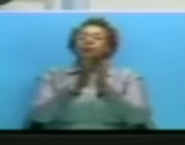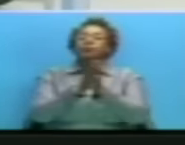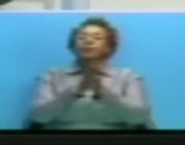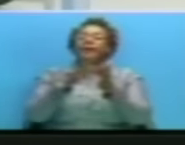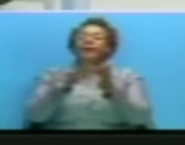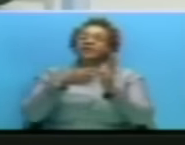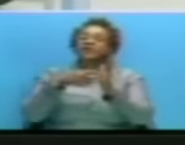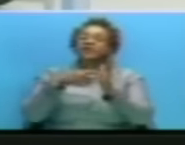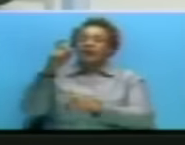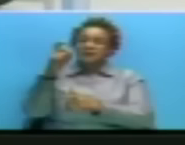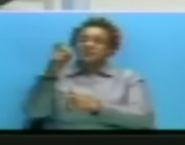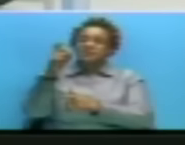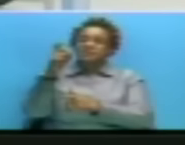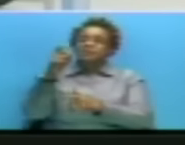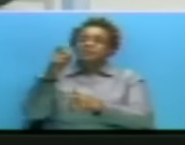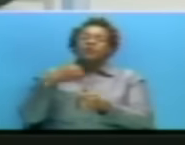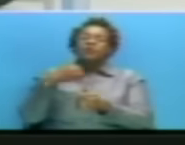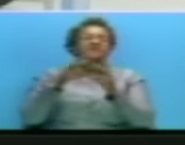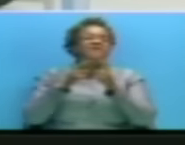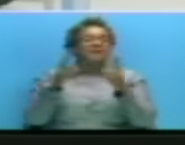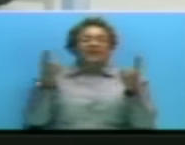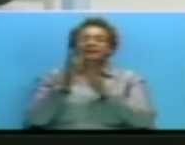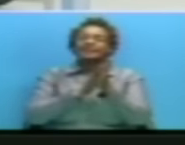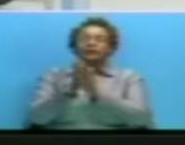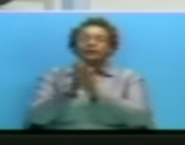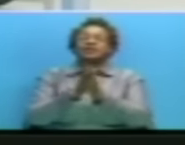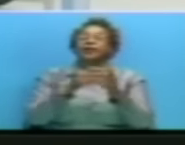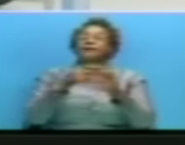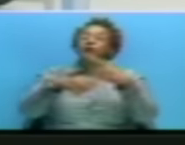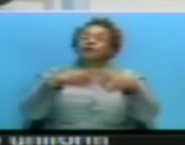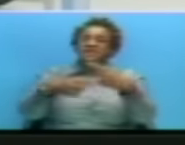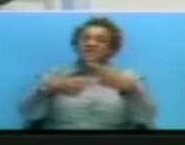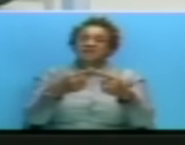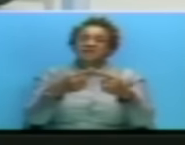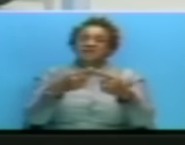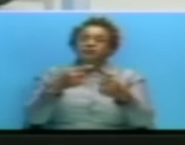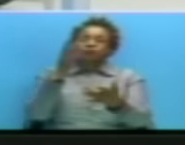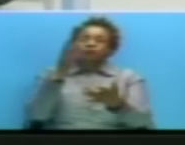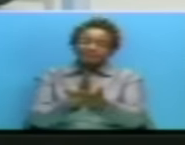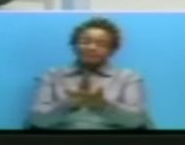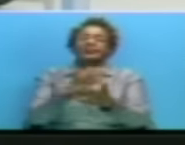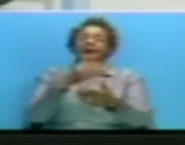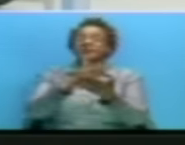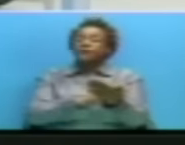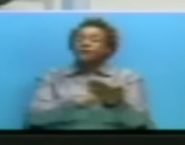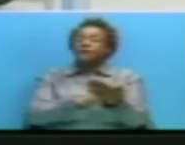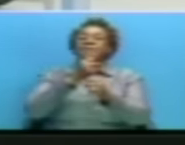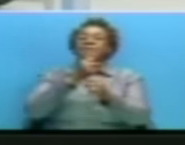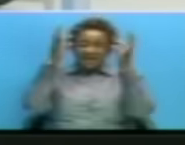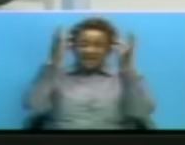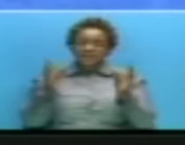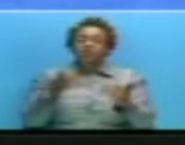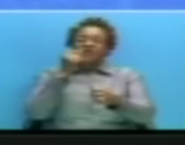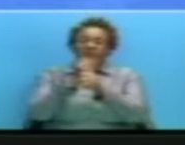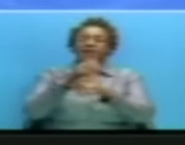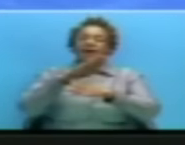Project X. There's a very rigorous process of ascertaining that before we make the decision, we have done